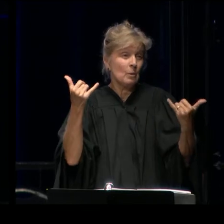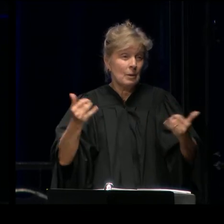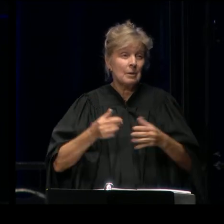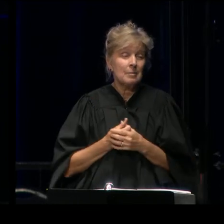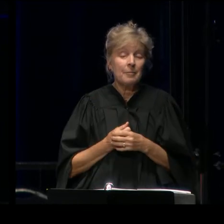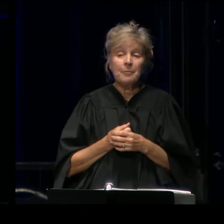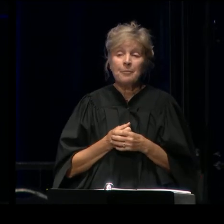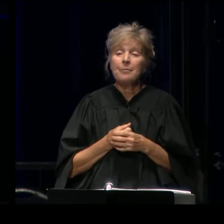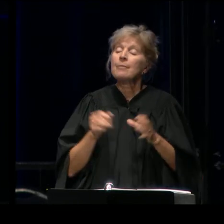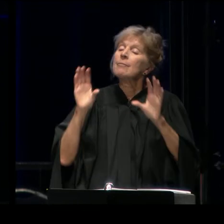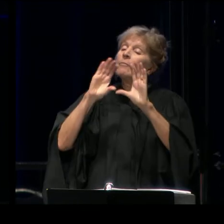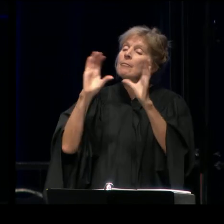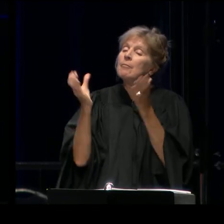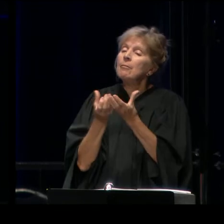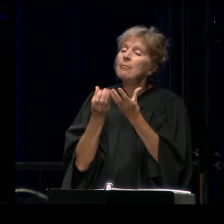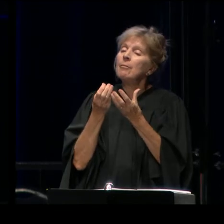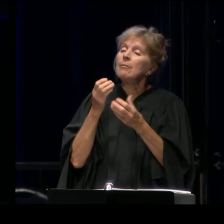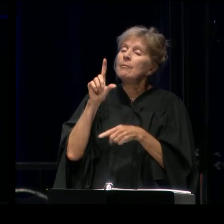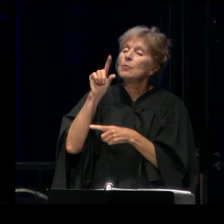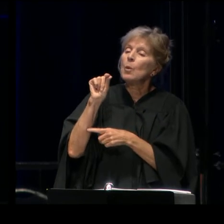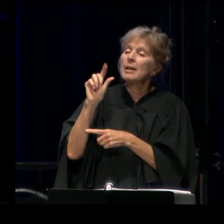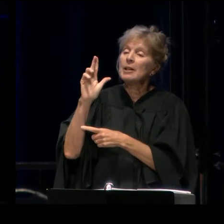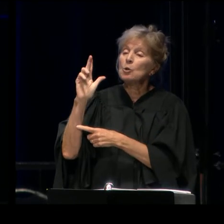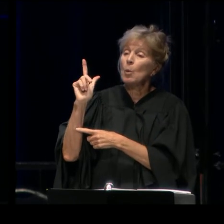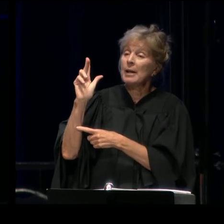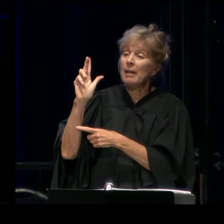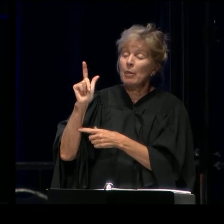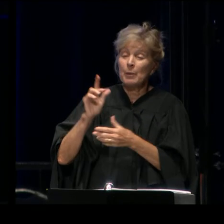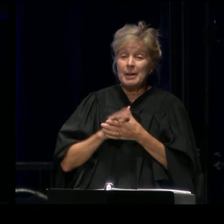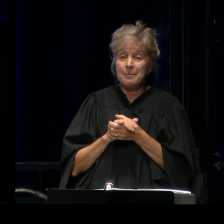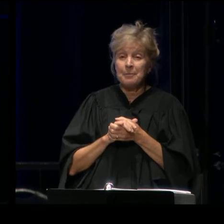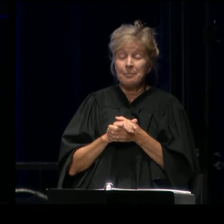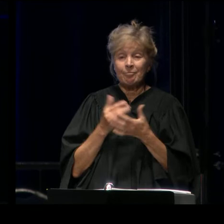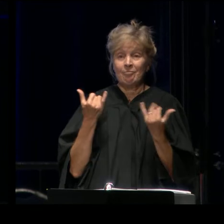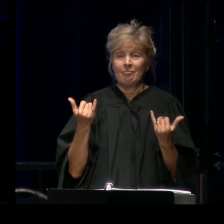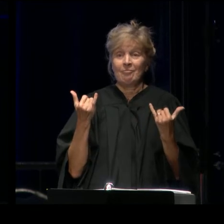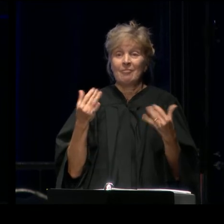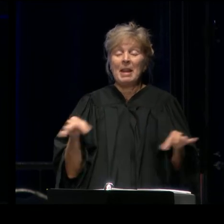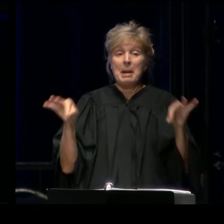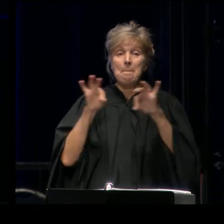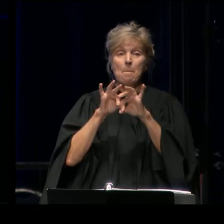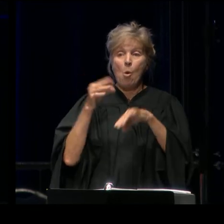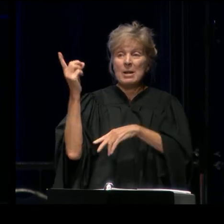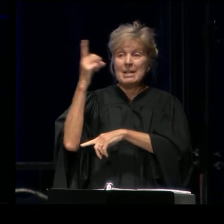To the class of 2023, this is an important day for you,